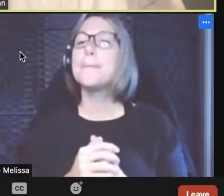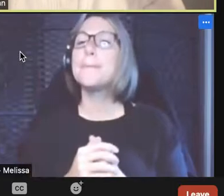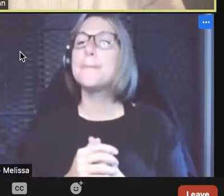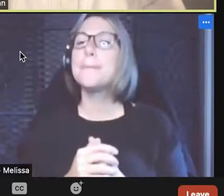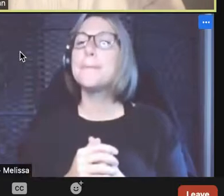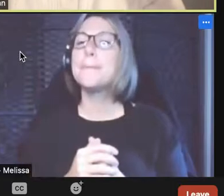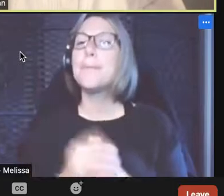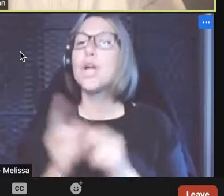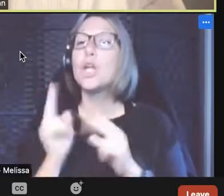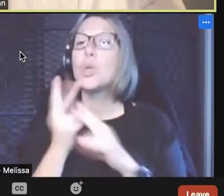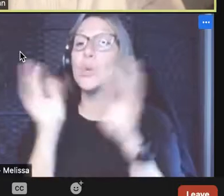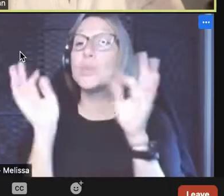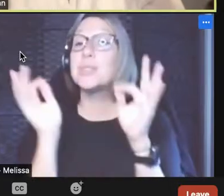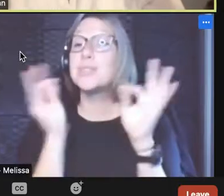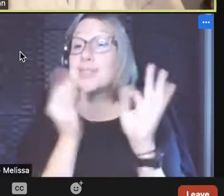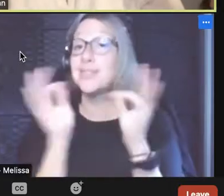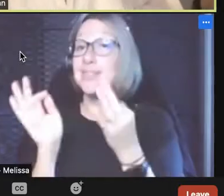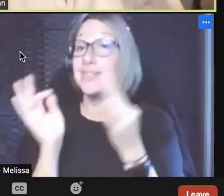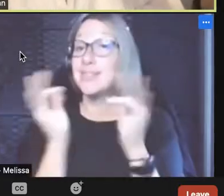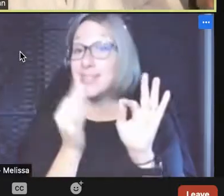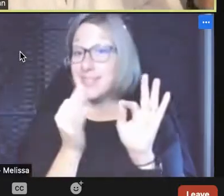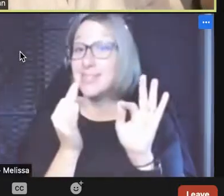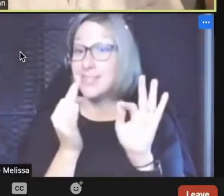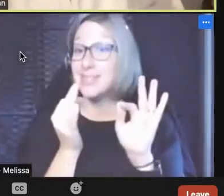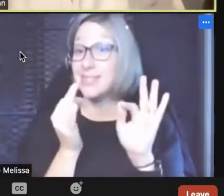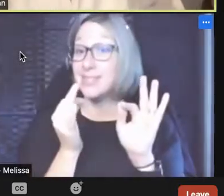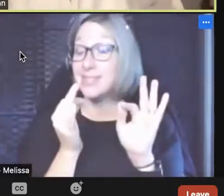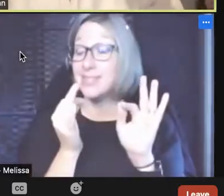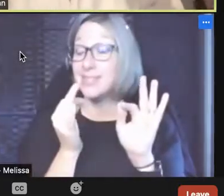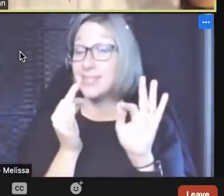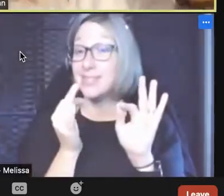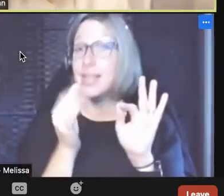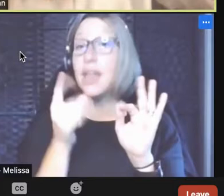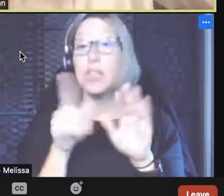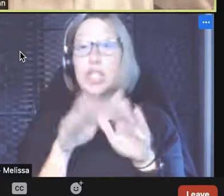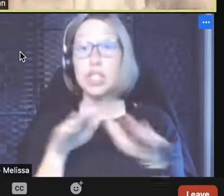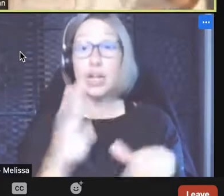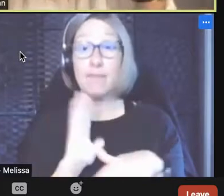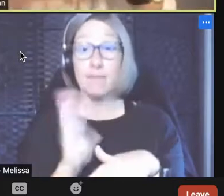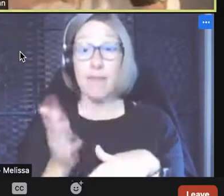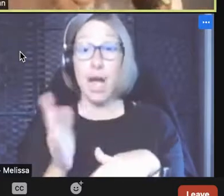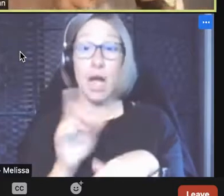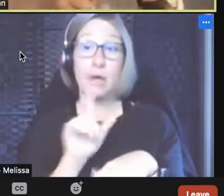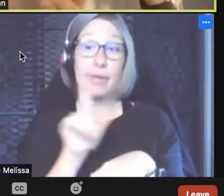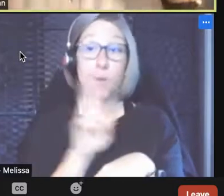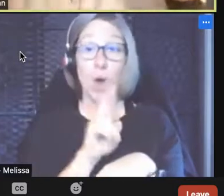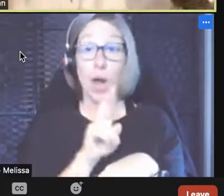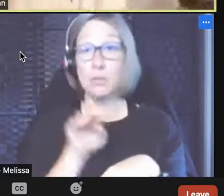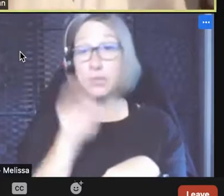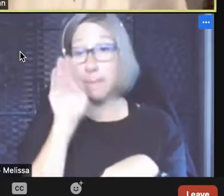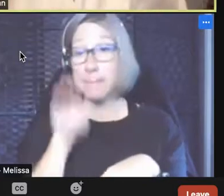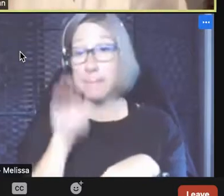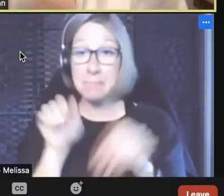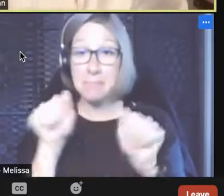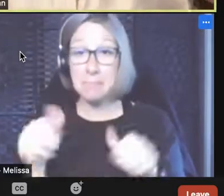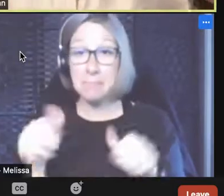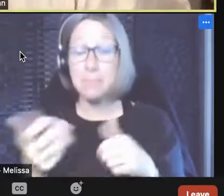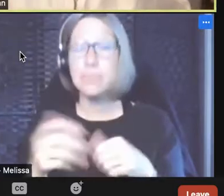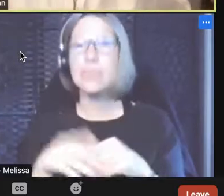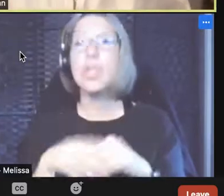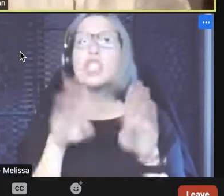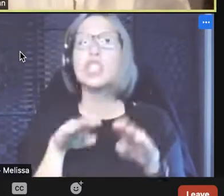used eye gaze. This child is fine going right to left. You could also make it top to bottom. And the child would gaze.